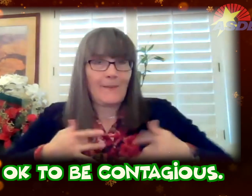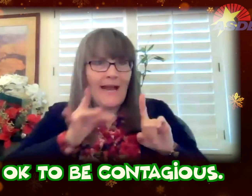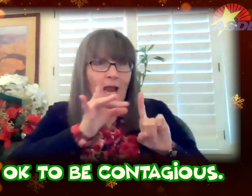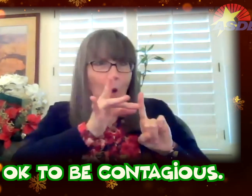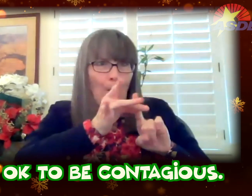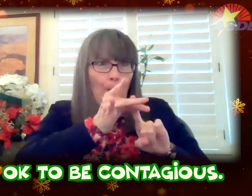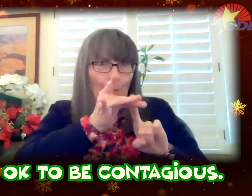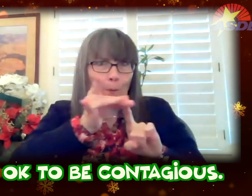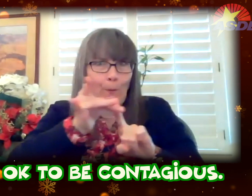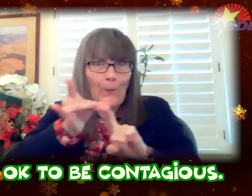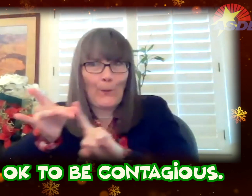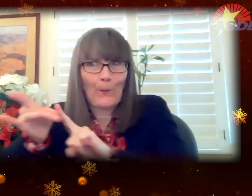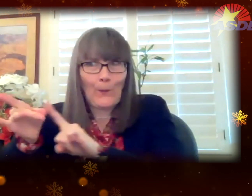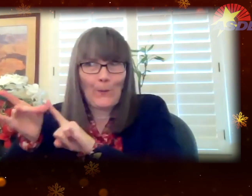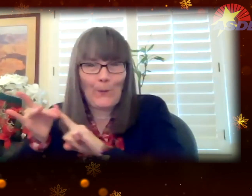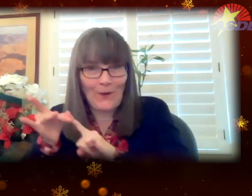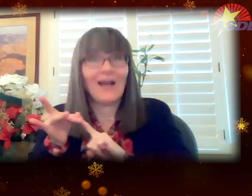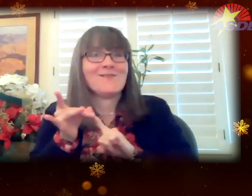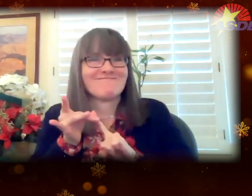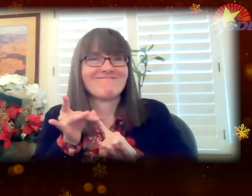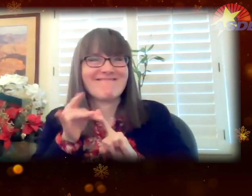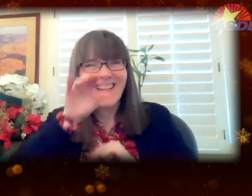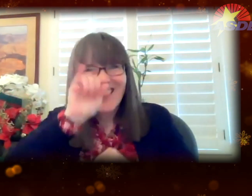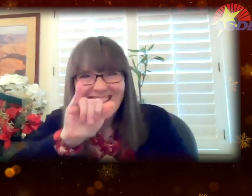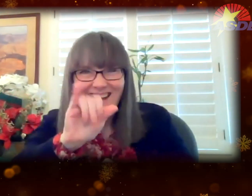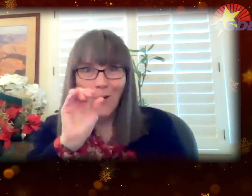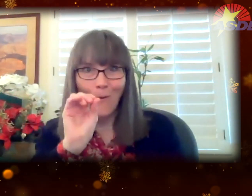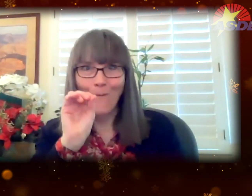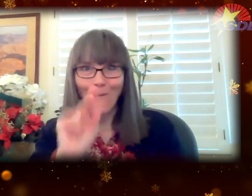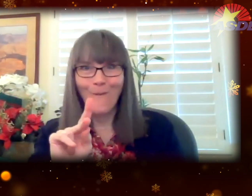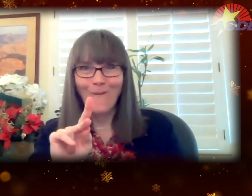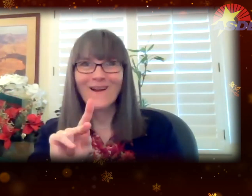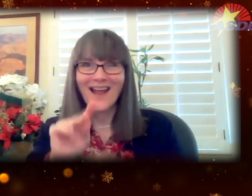is okay to be contagious.